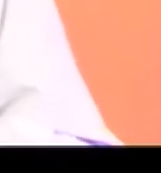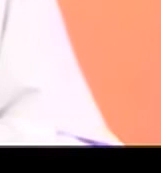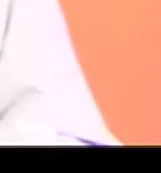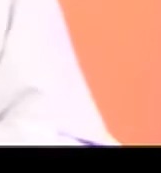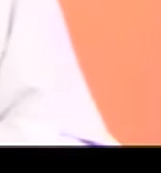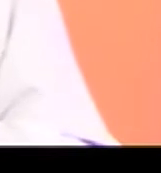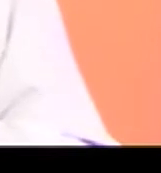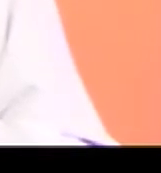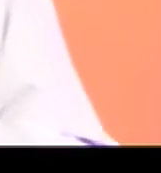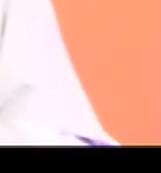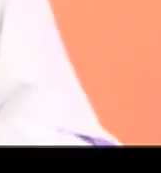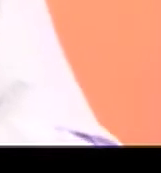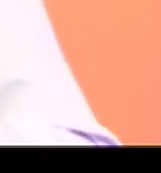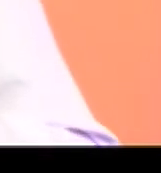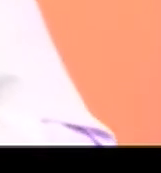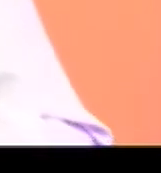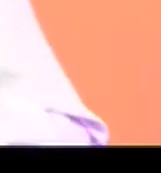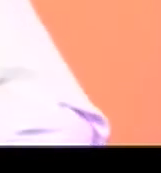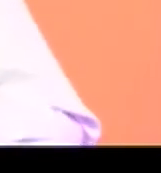be shamed.